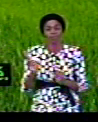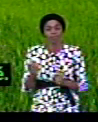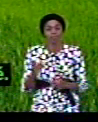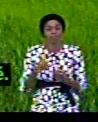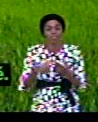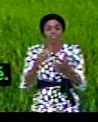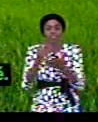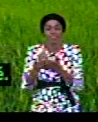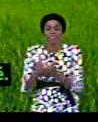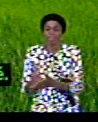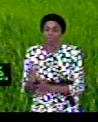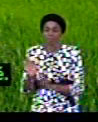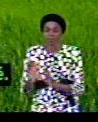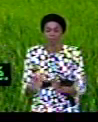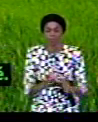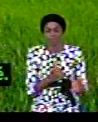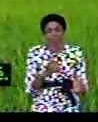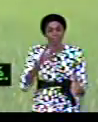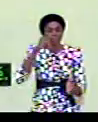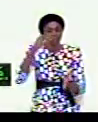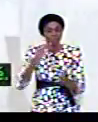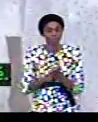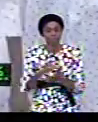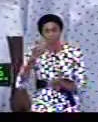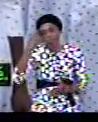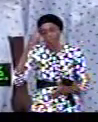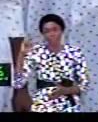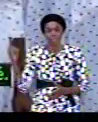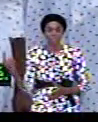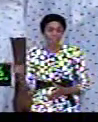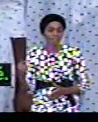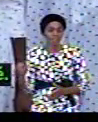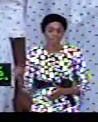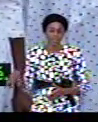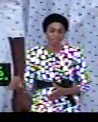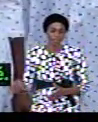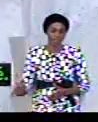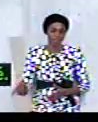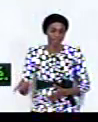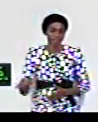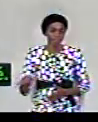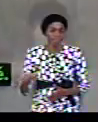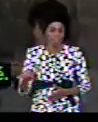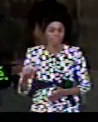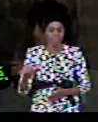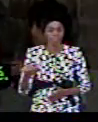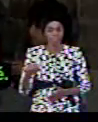to help prepare a bride for eternity.